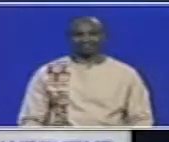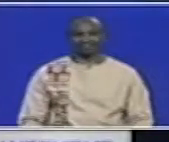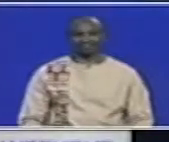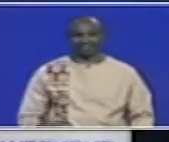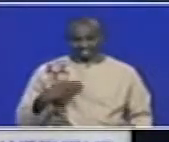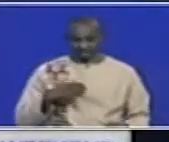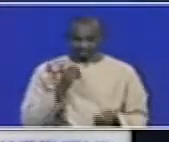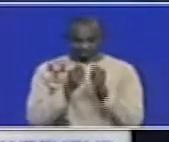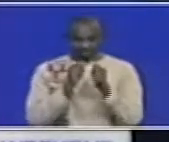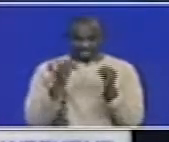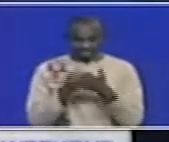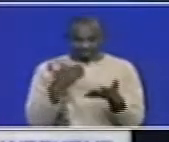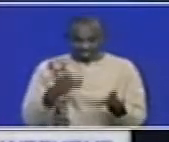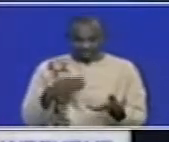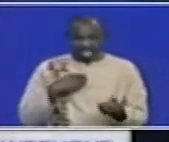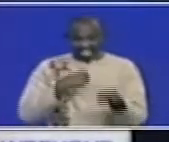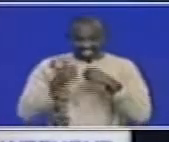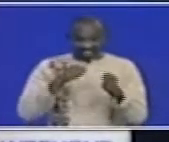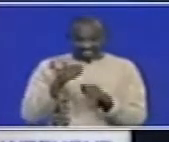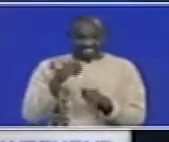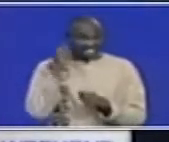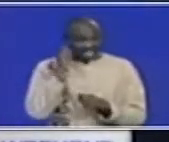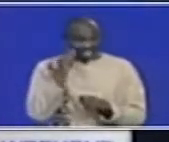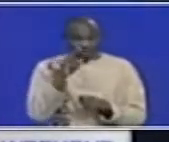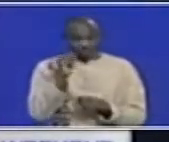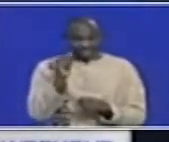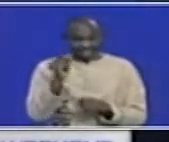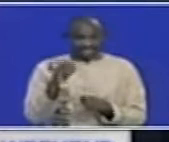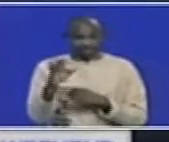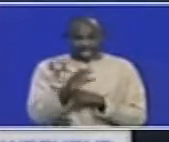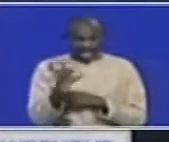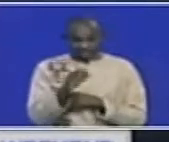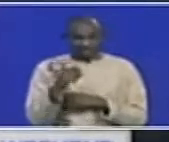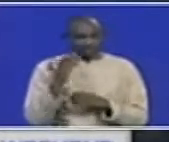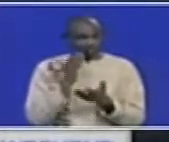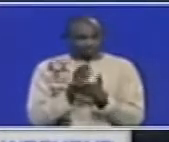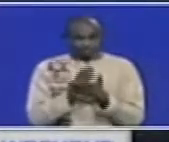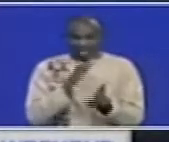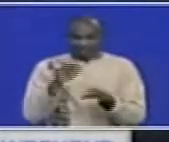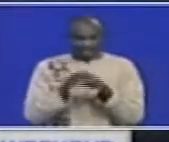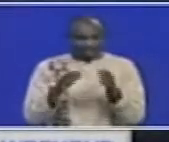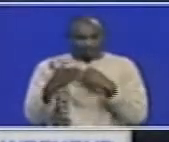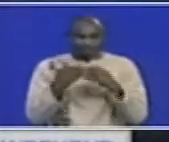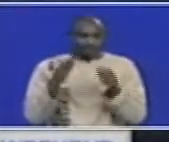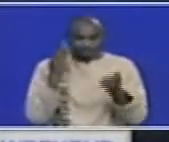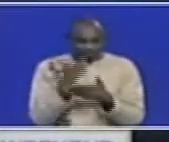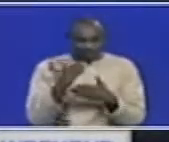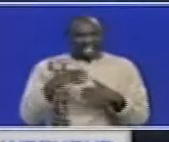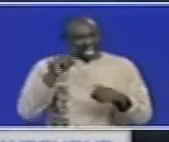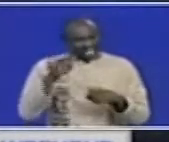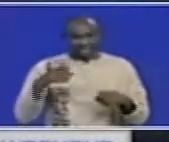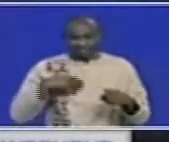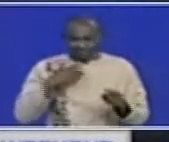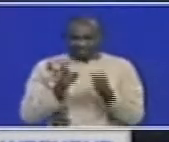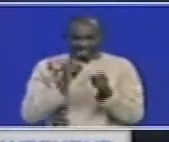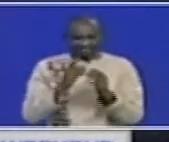get into sports news now. And activities in Nandi and Uasin Gishu counties came to near standstill today as hundreds of athletics fans lined